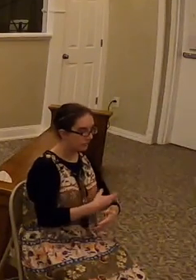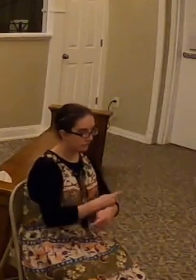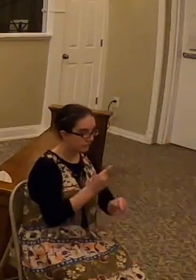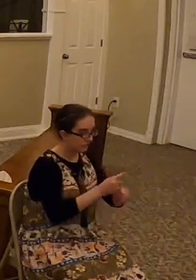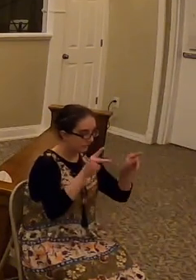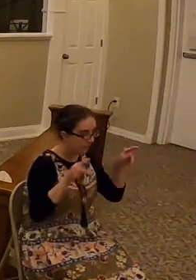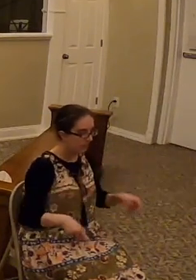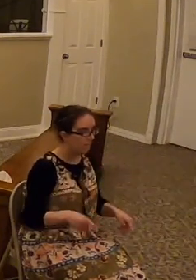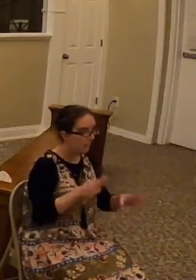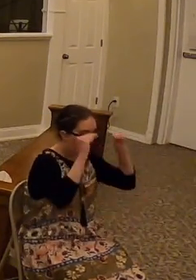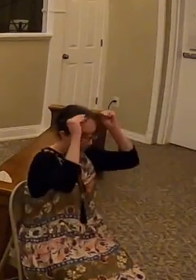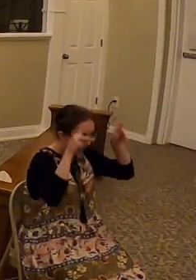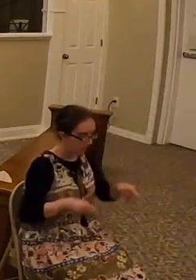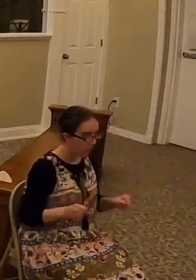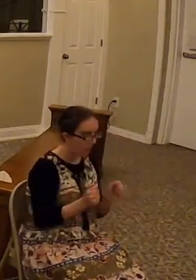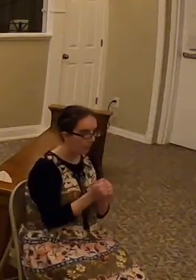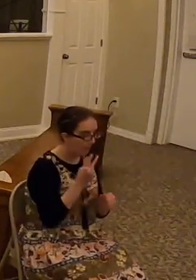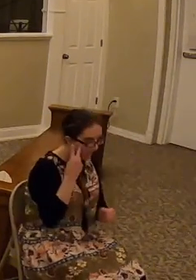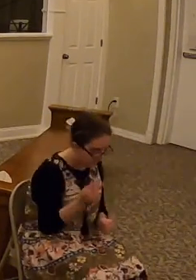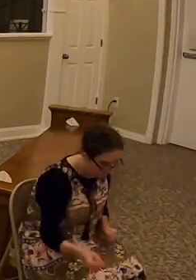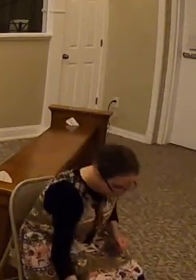and teachers with a view